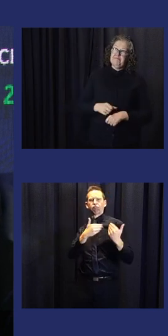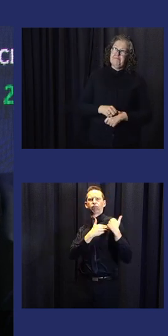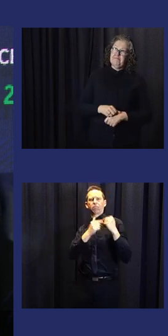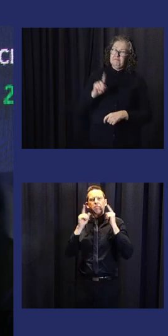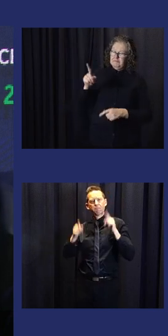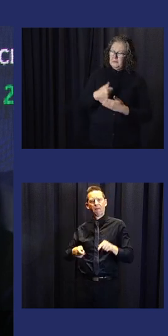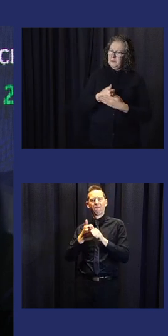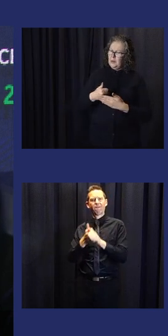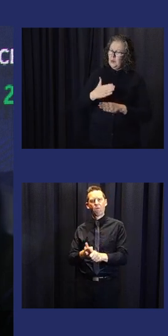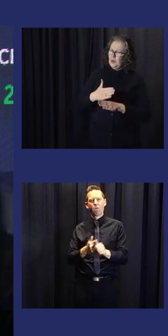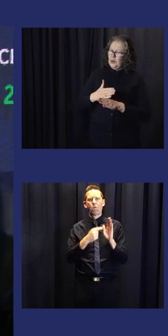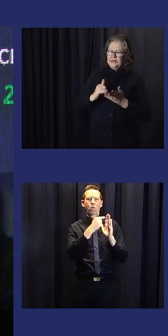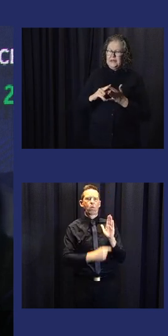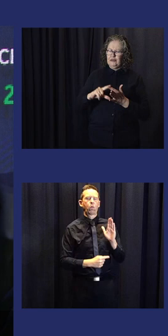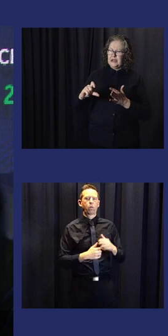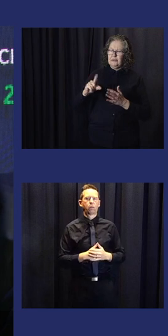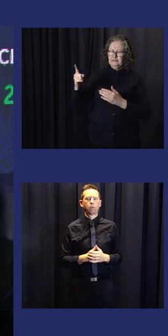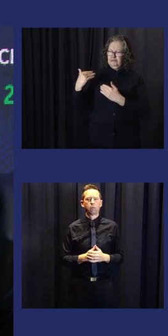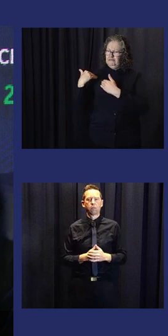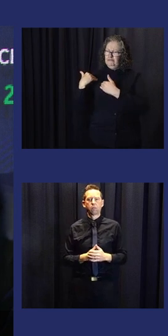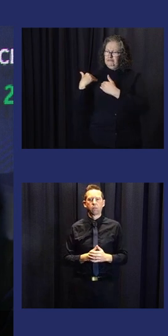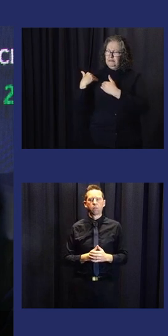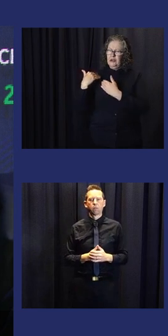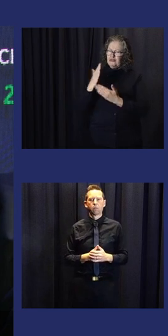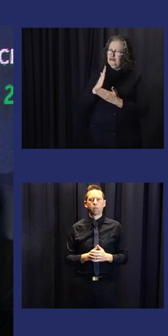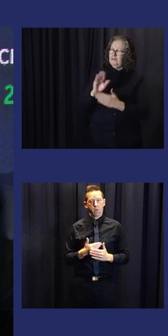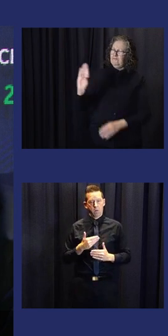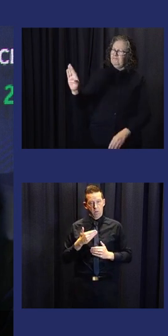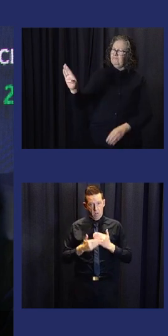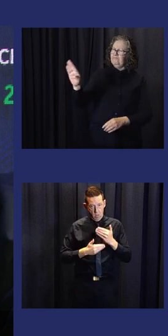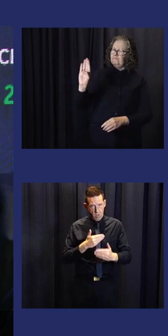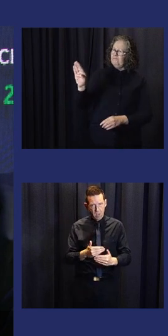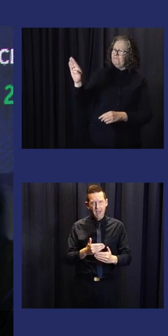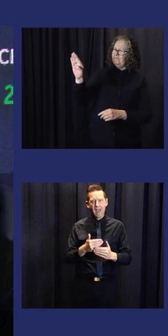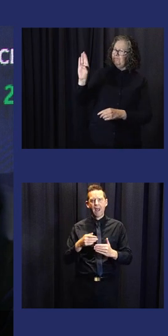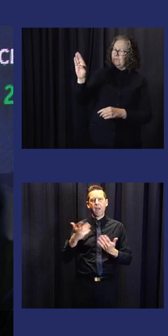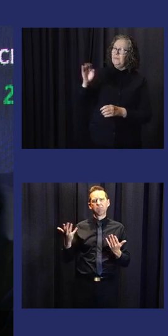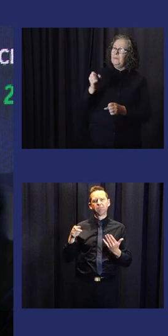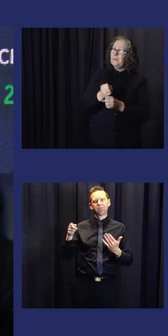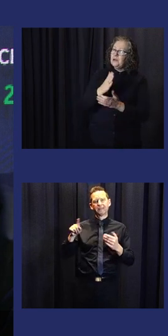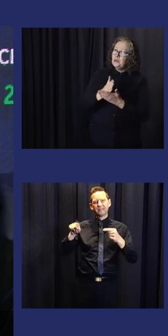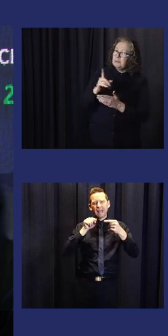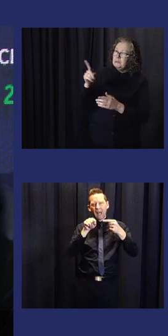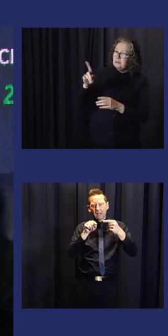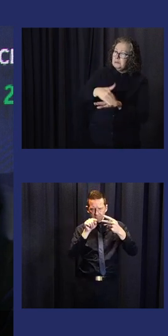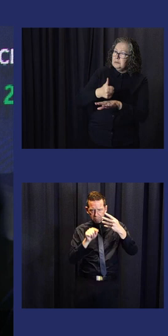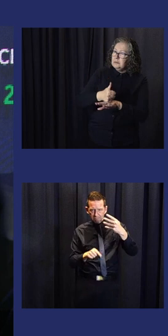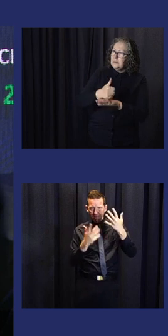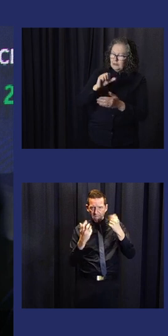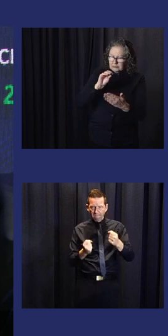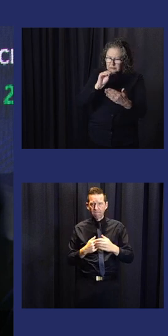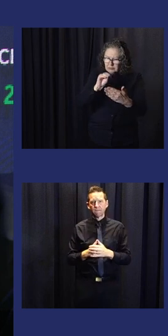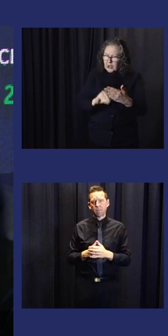accountable and being real on that, like making sure that you're putting into place things like targets,